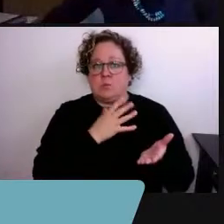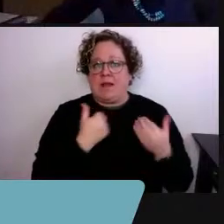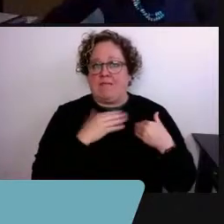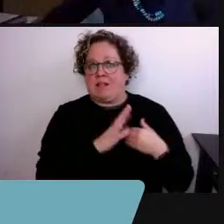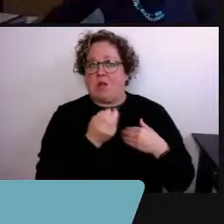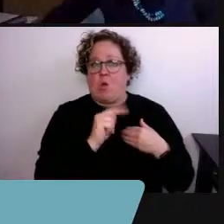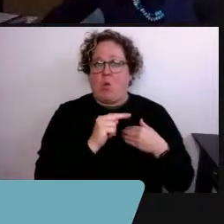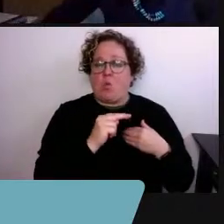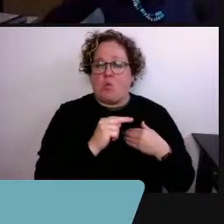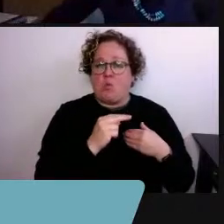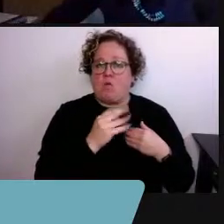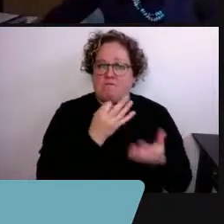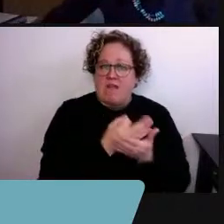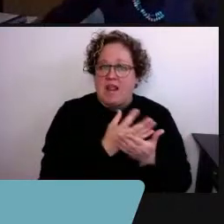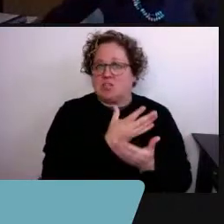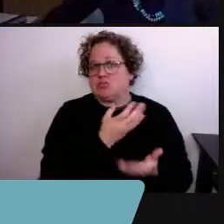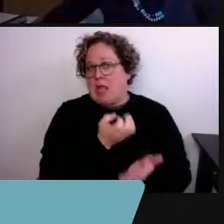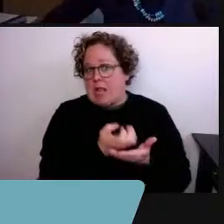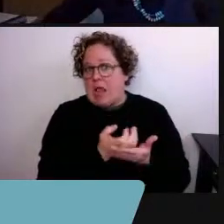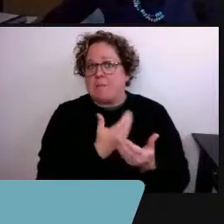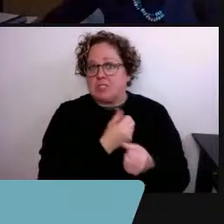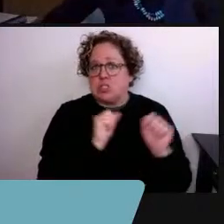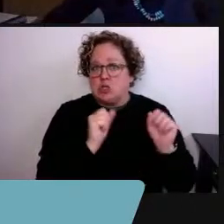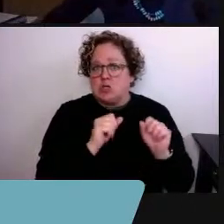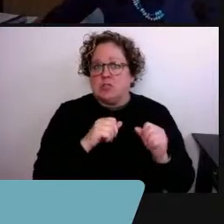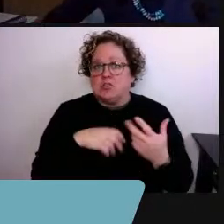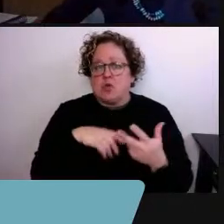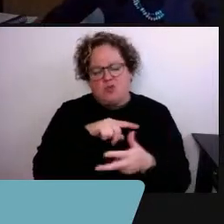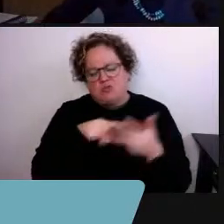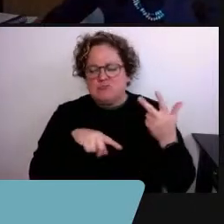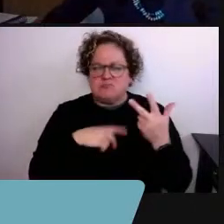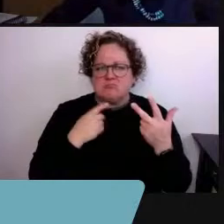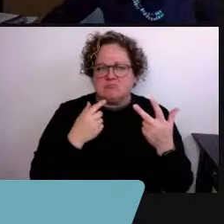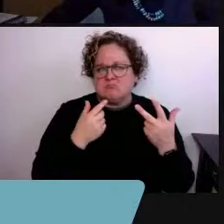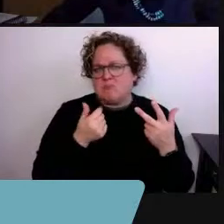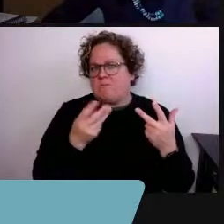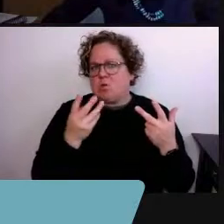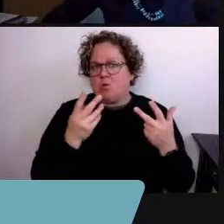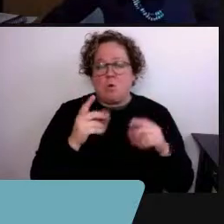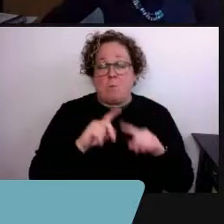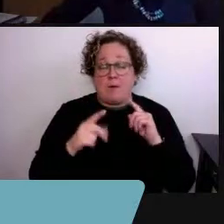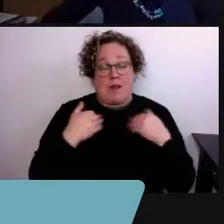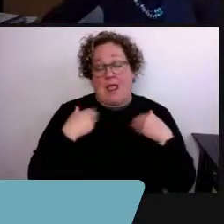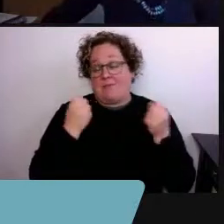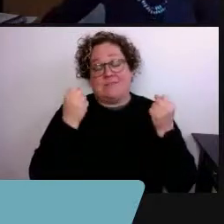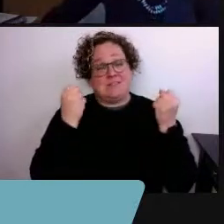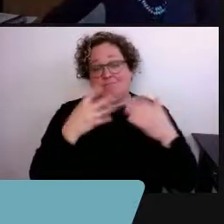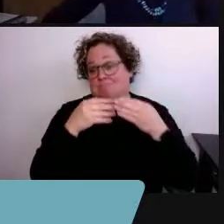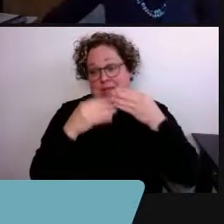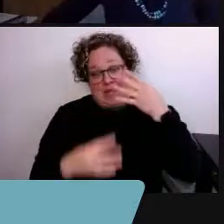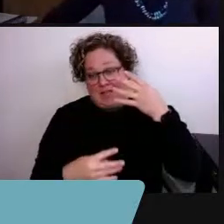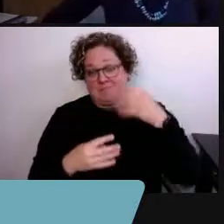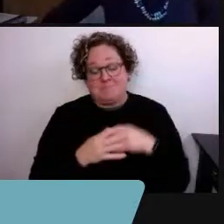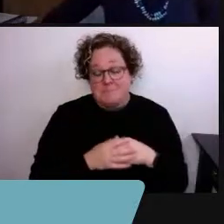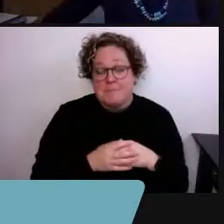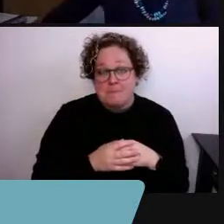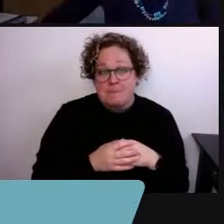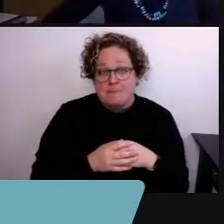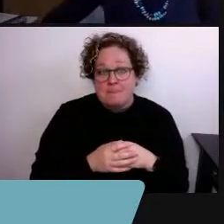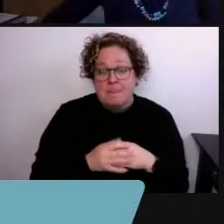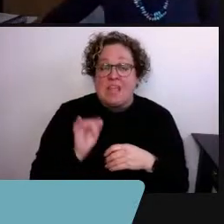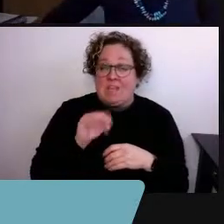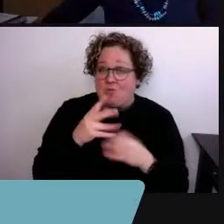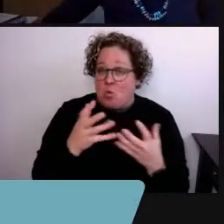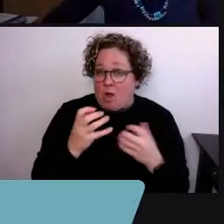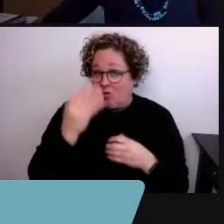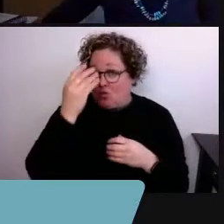financial security and economic security. So those are a couple in the top of my mind, but there's many. And I would say if you want to understand